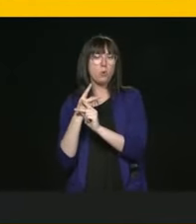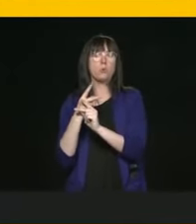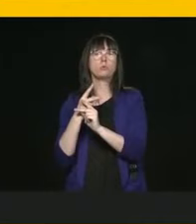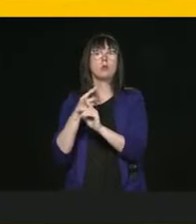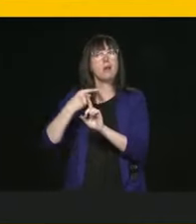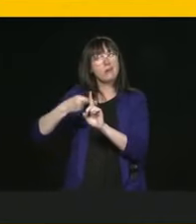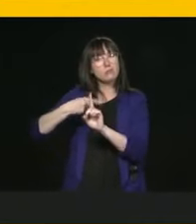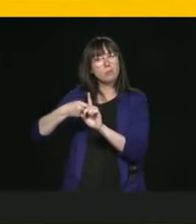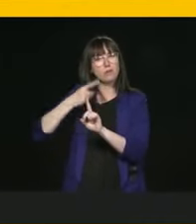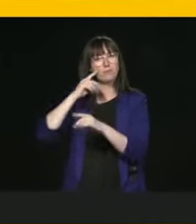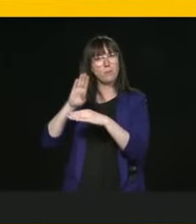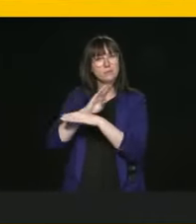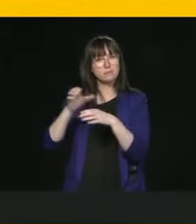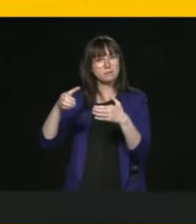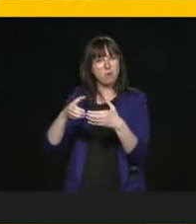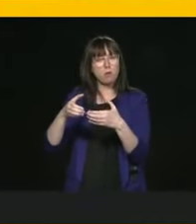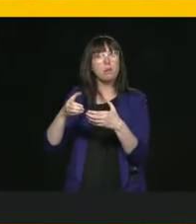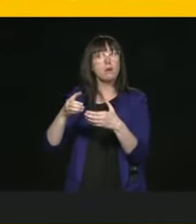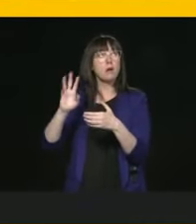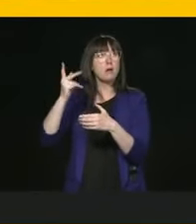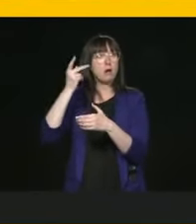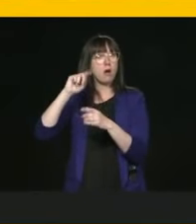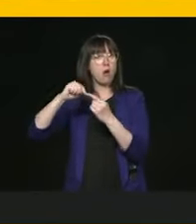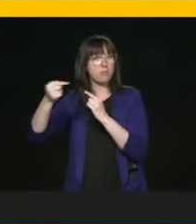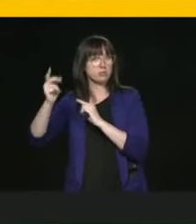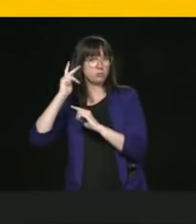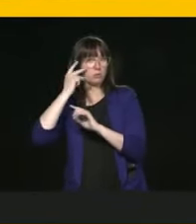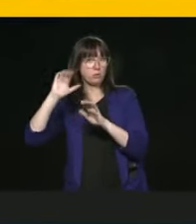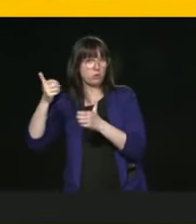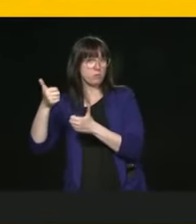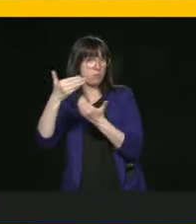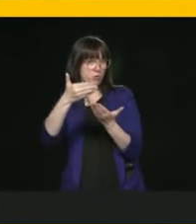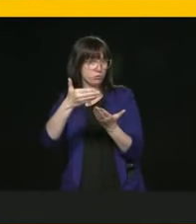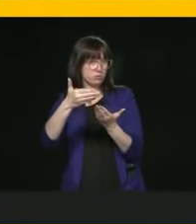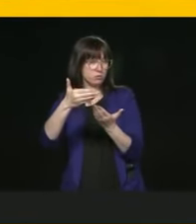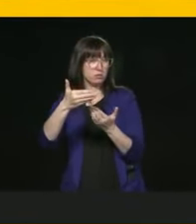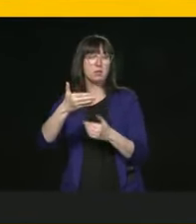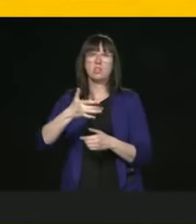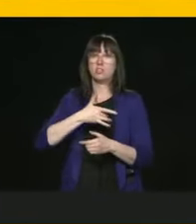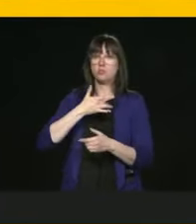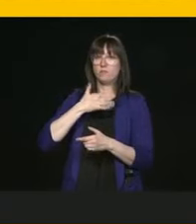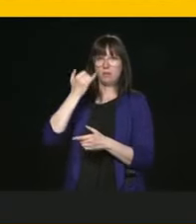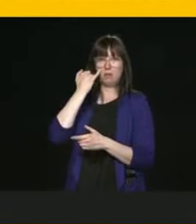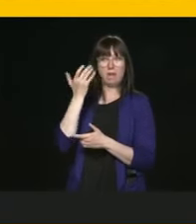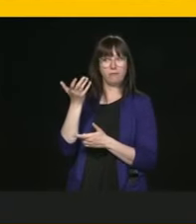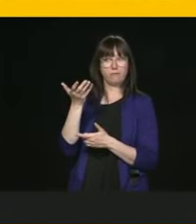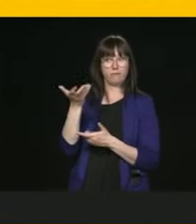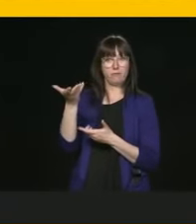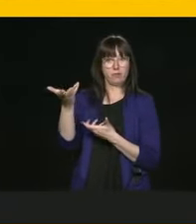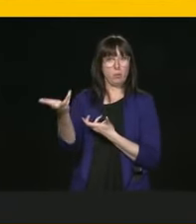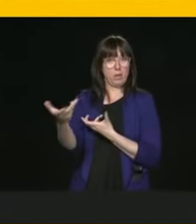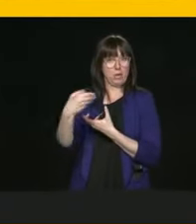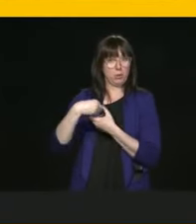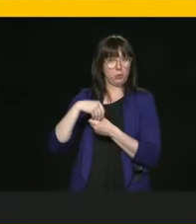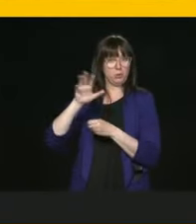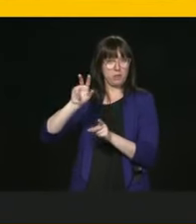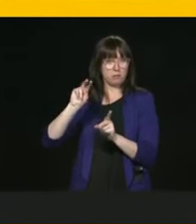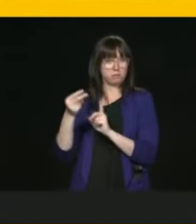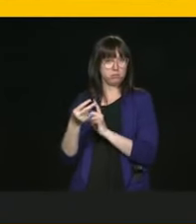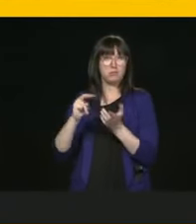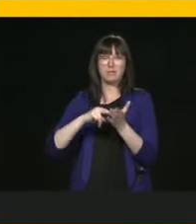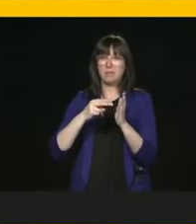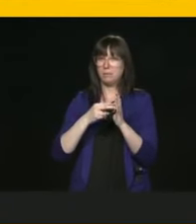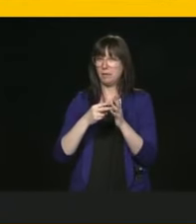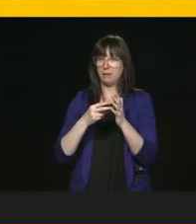businesses were proposed by the opposition parties. So do you now think that looping in the leaders' could save valuable time and get programs and